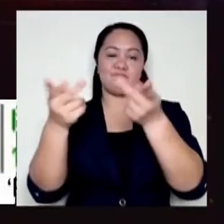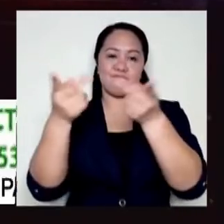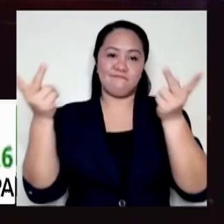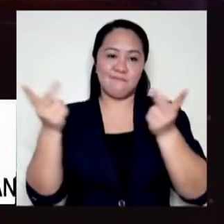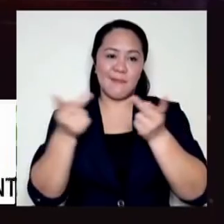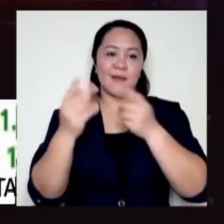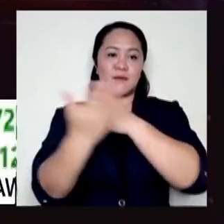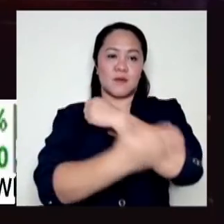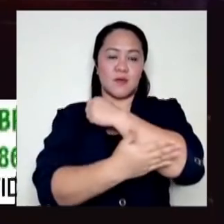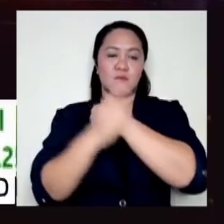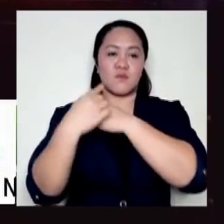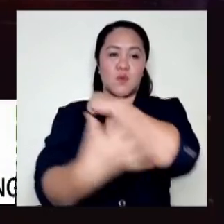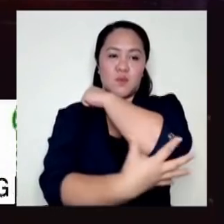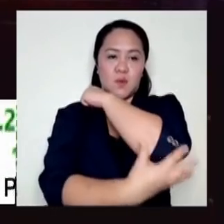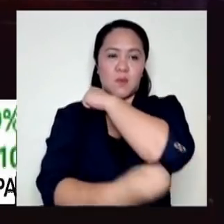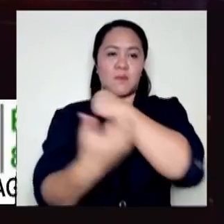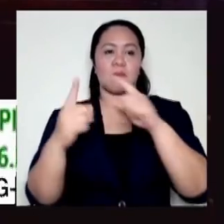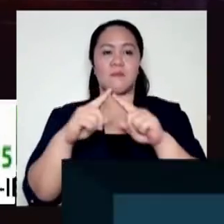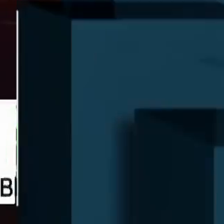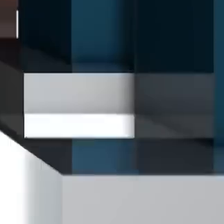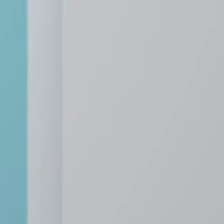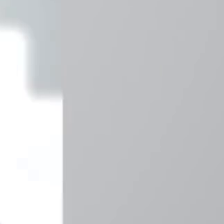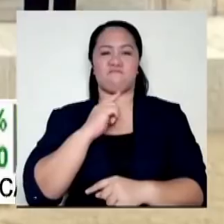disappointed. This report tells us why.